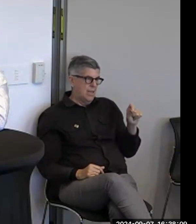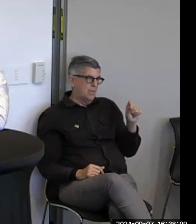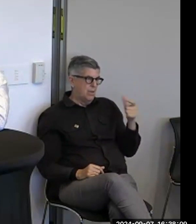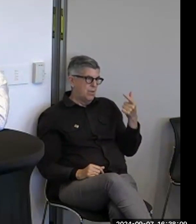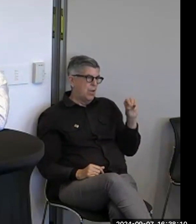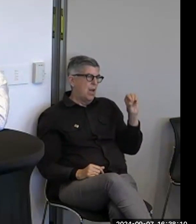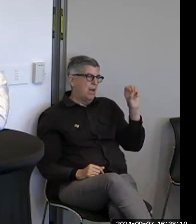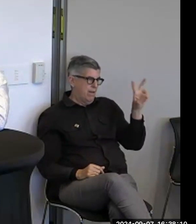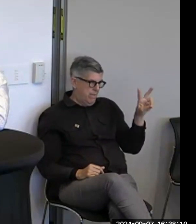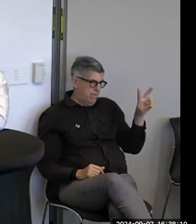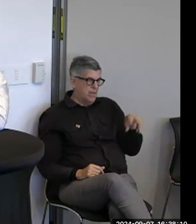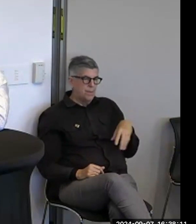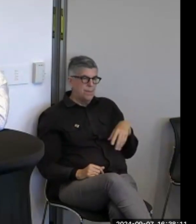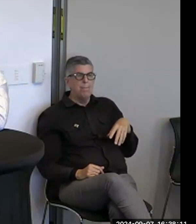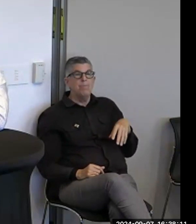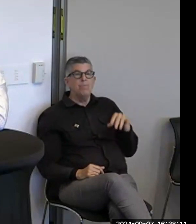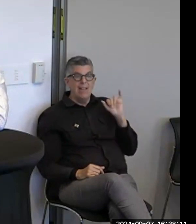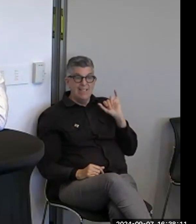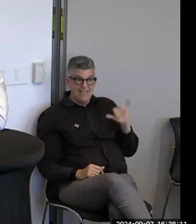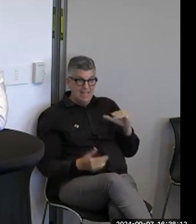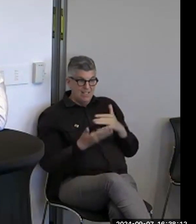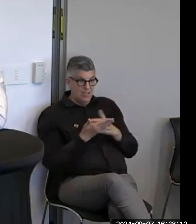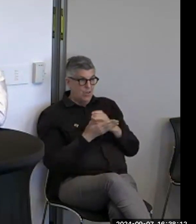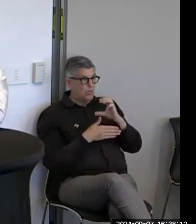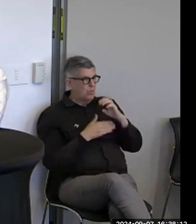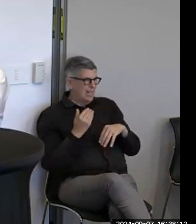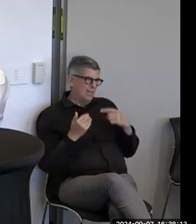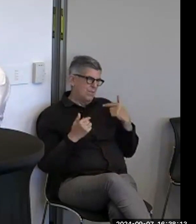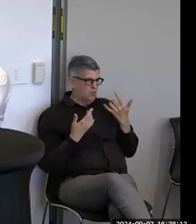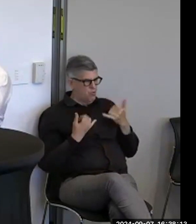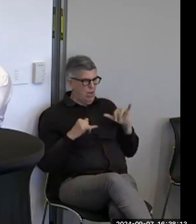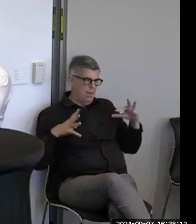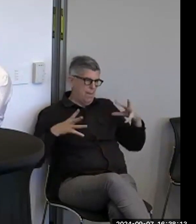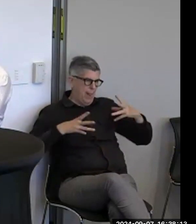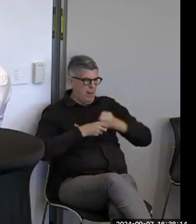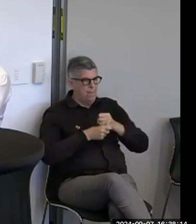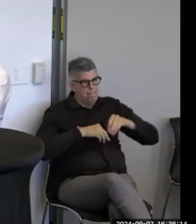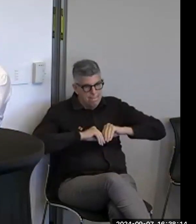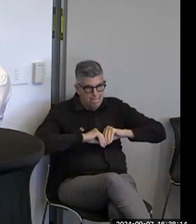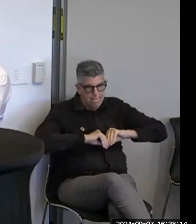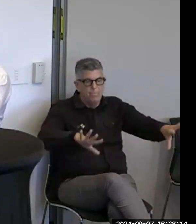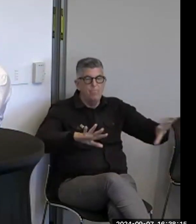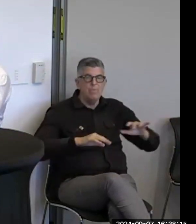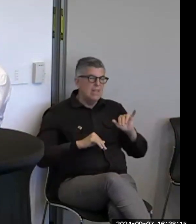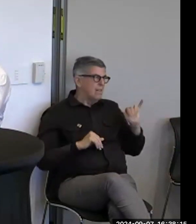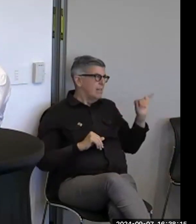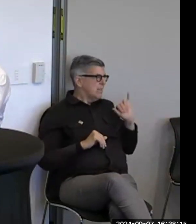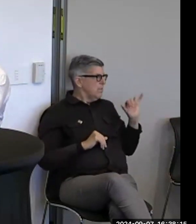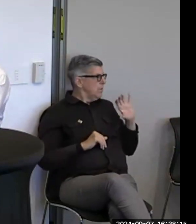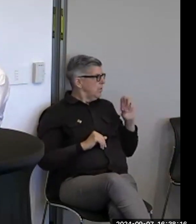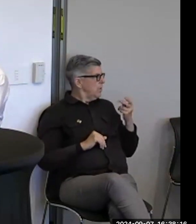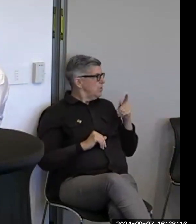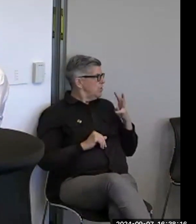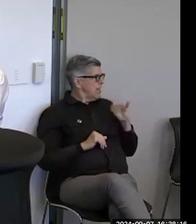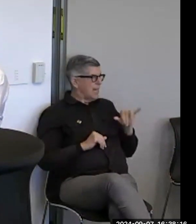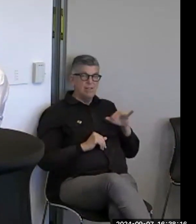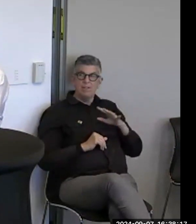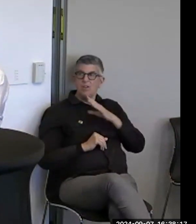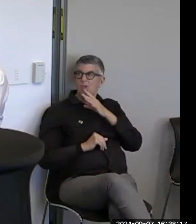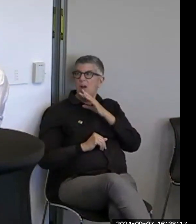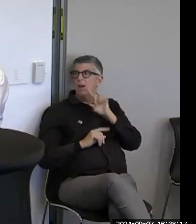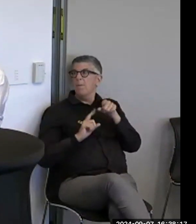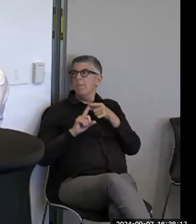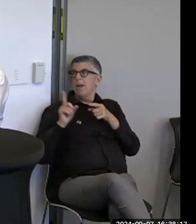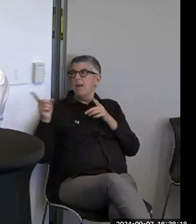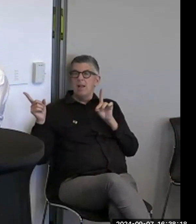tada.wssb.wa.gov. So this is a curriculum we've tried to bottle up, and it's really based on what Chancey's done at the Dimensions Lab. So I would love it if, Chancey, could you